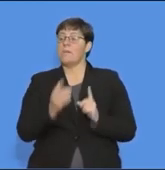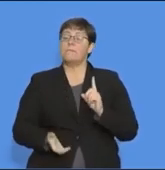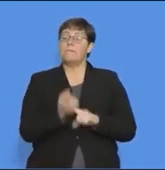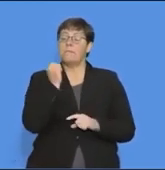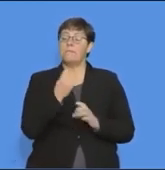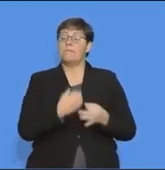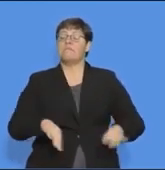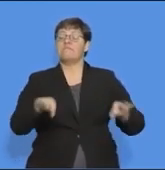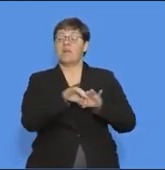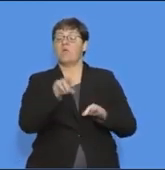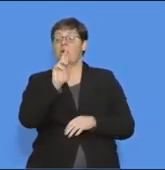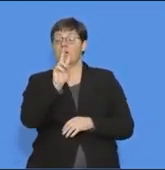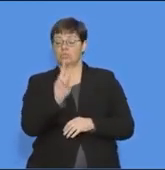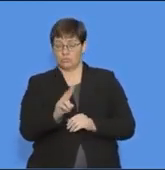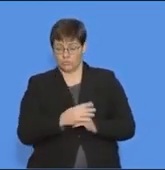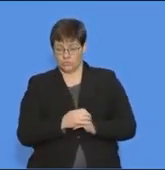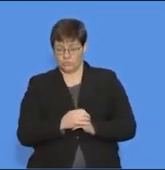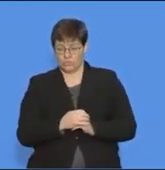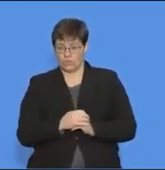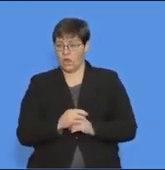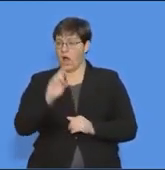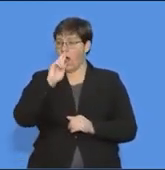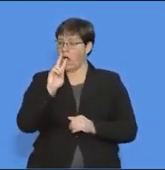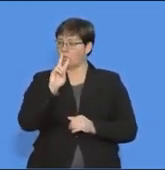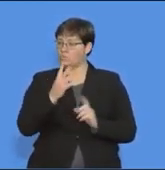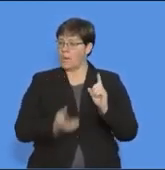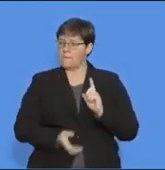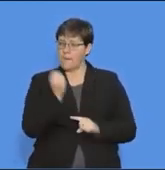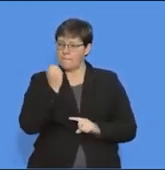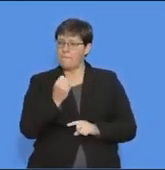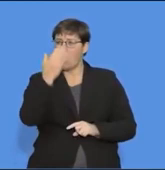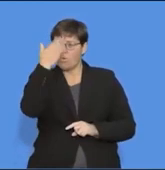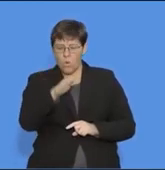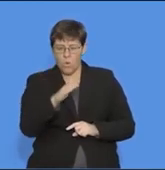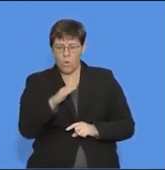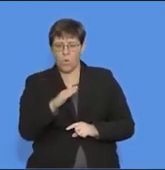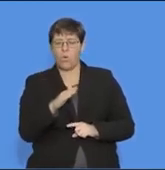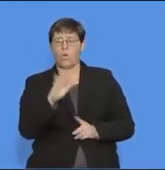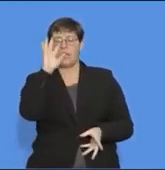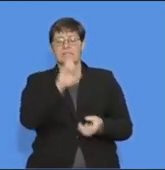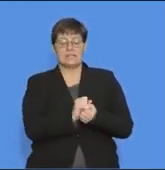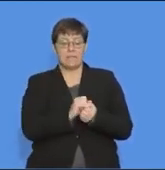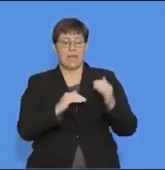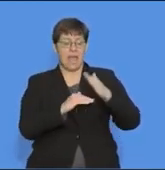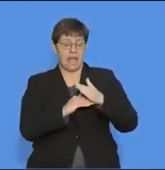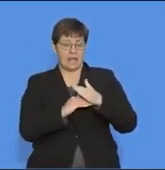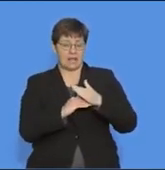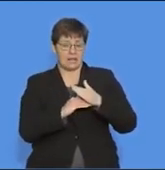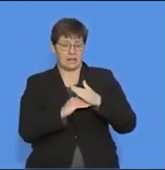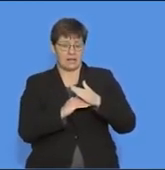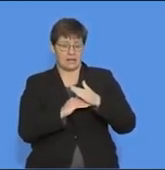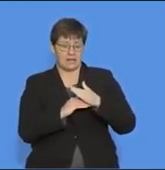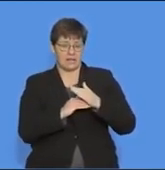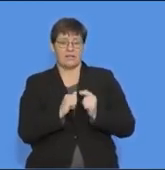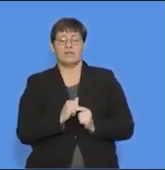the value of R2. Now to find R2, we know we're going to use the sum of angles in a triangle. Since R2